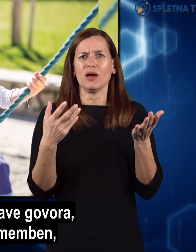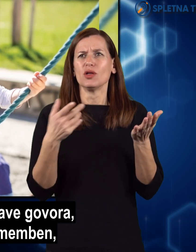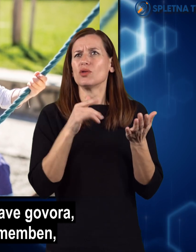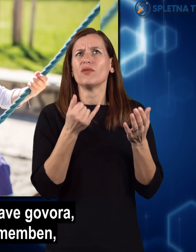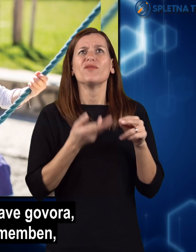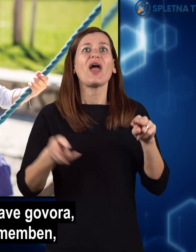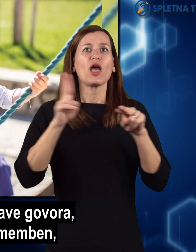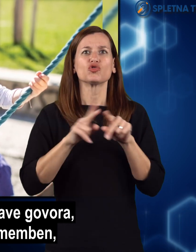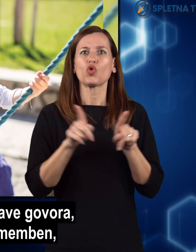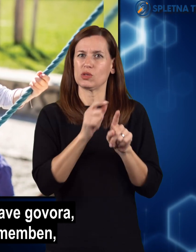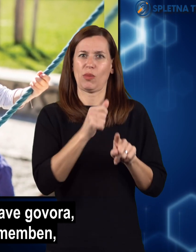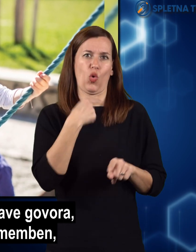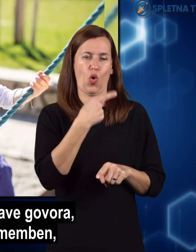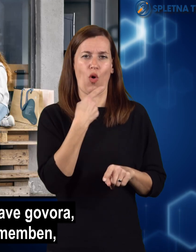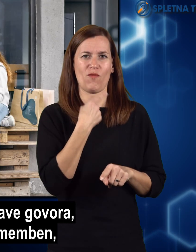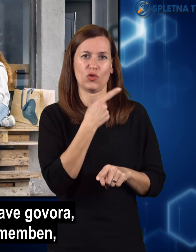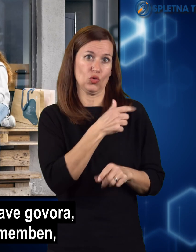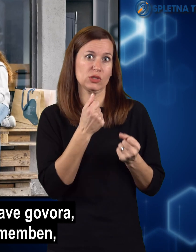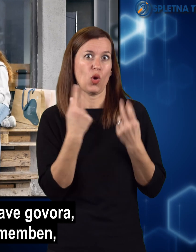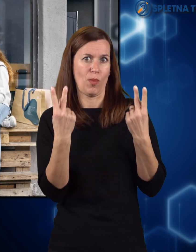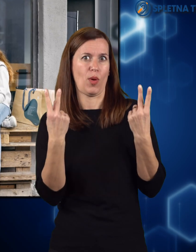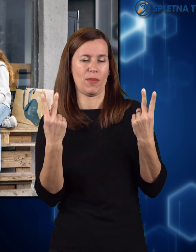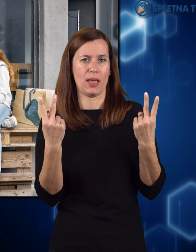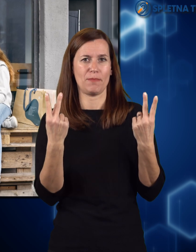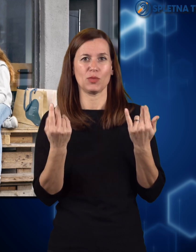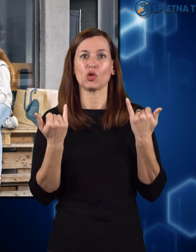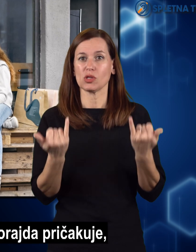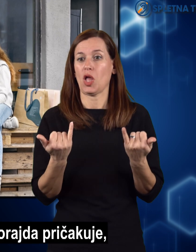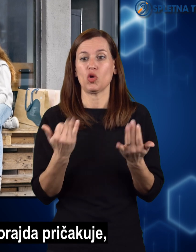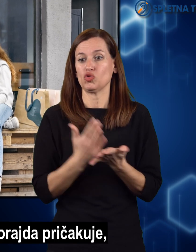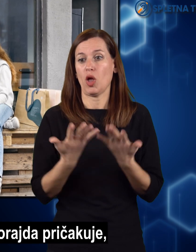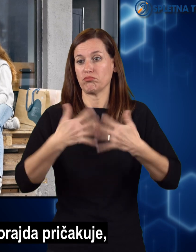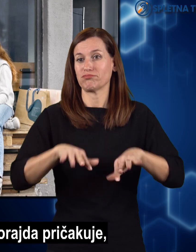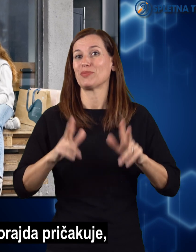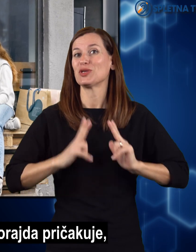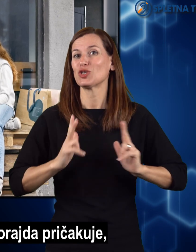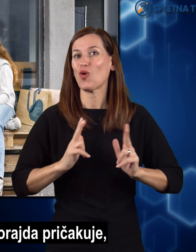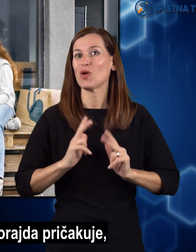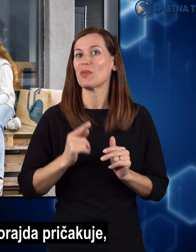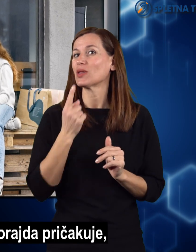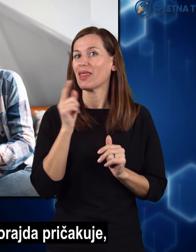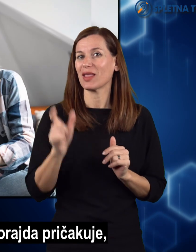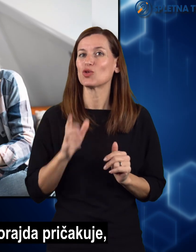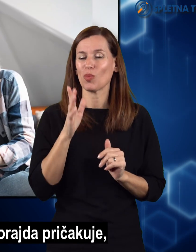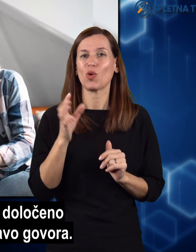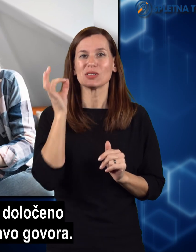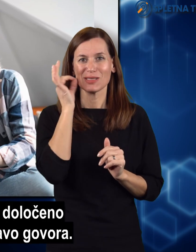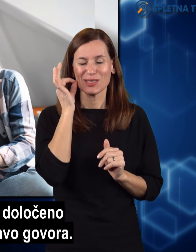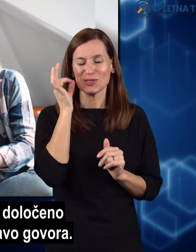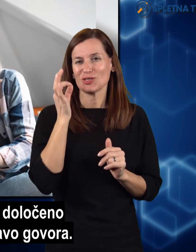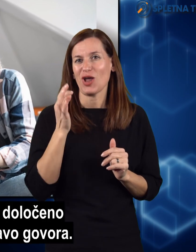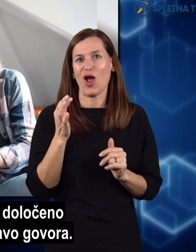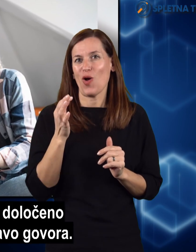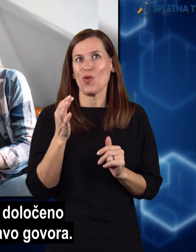beyond just speech perception, which is very important, but now it's almost expected